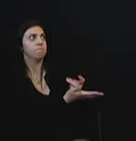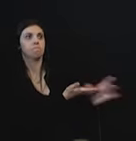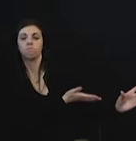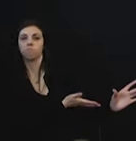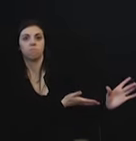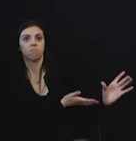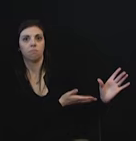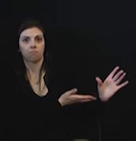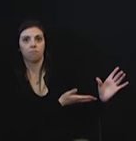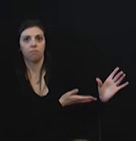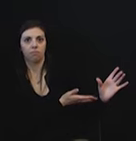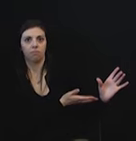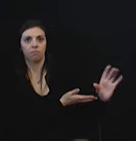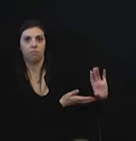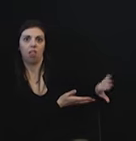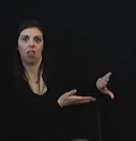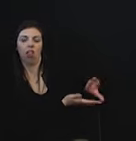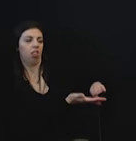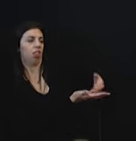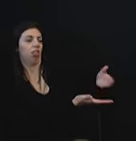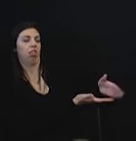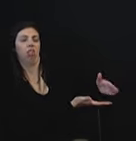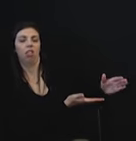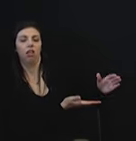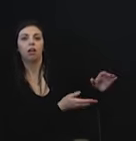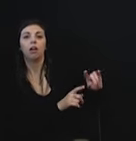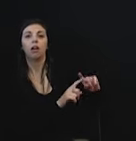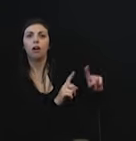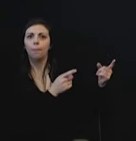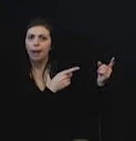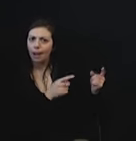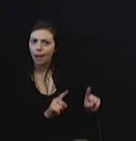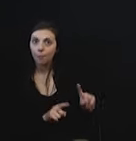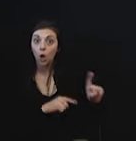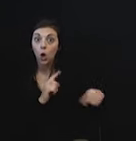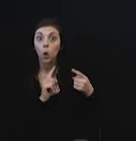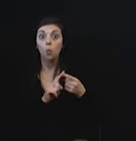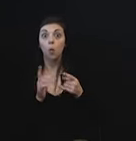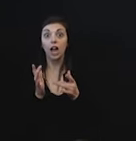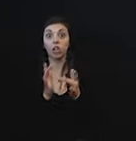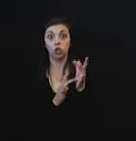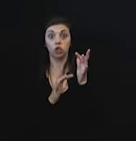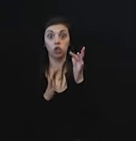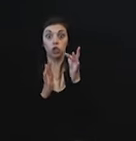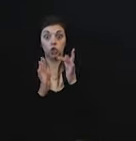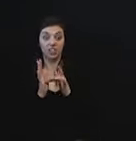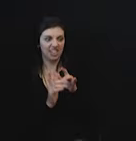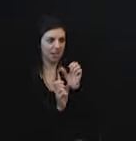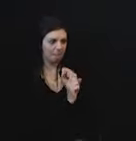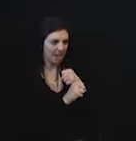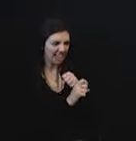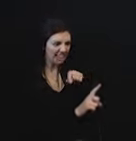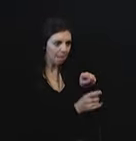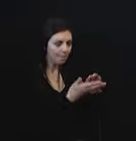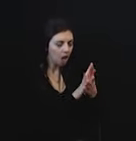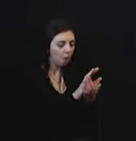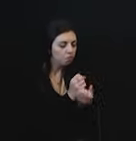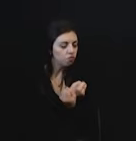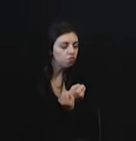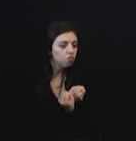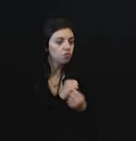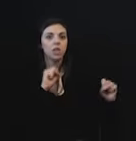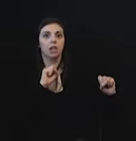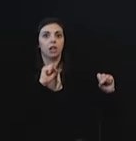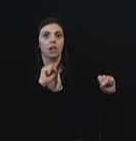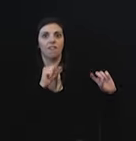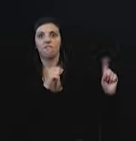to a later part of the city. But what ends up happening is, as Jesus frees him for the first time in years, he makes the